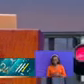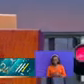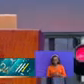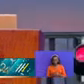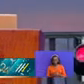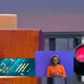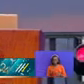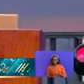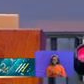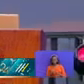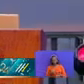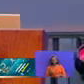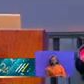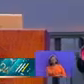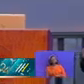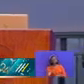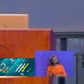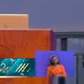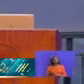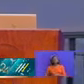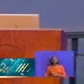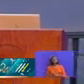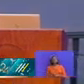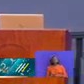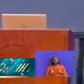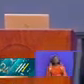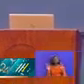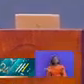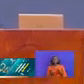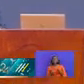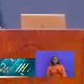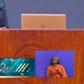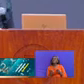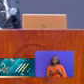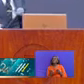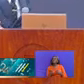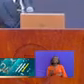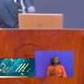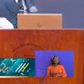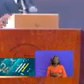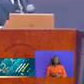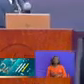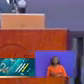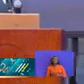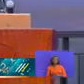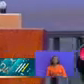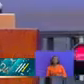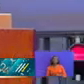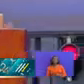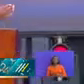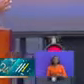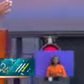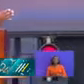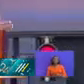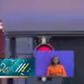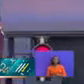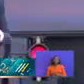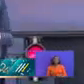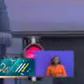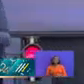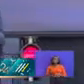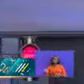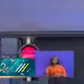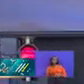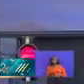service but on the other side the world is training you find witches at the age of